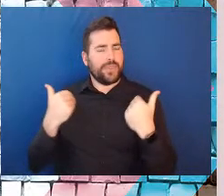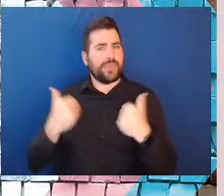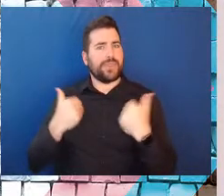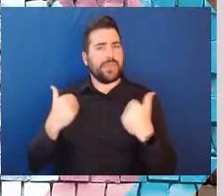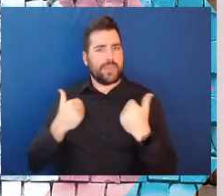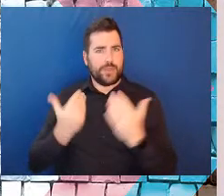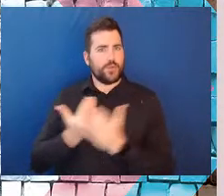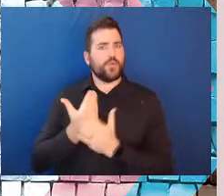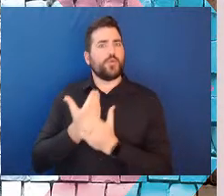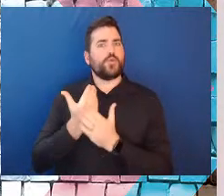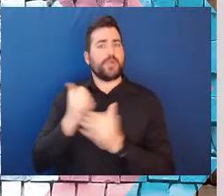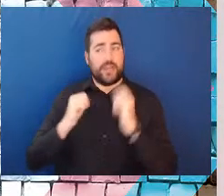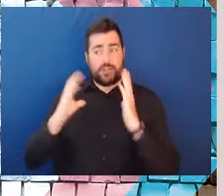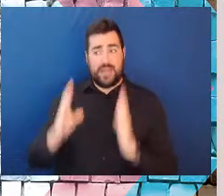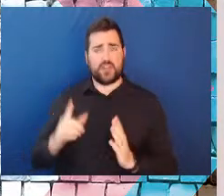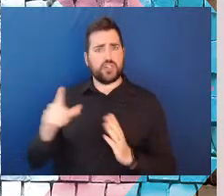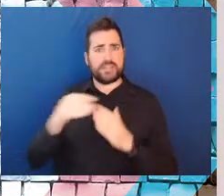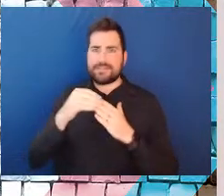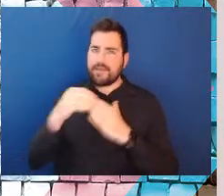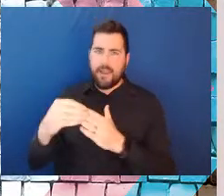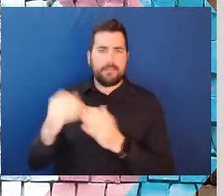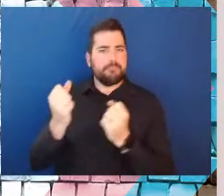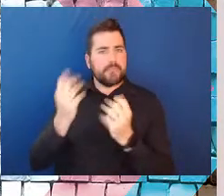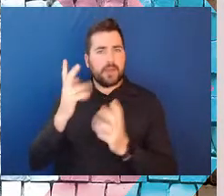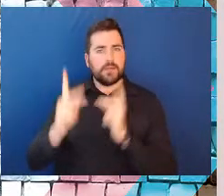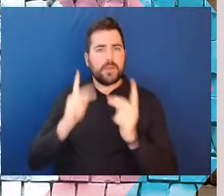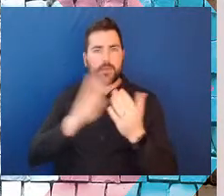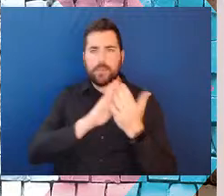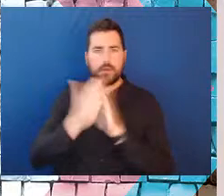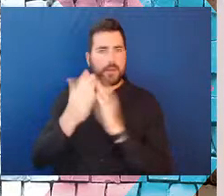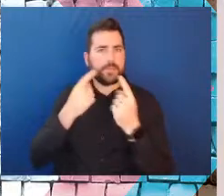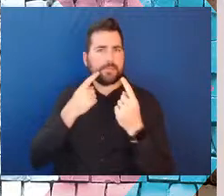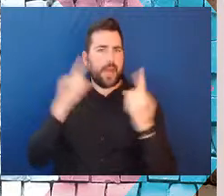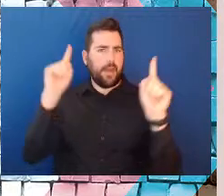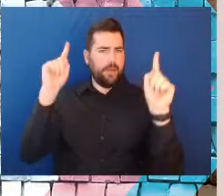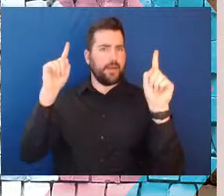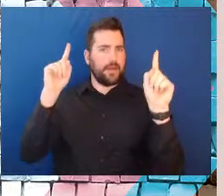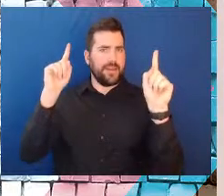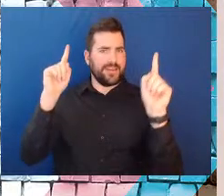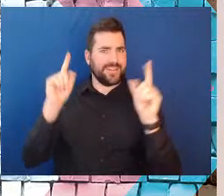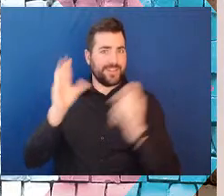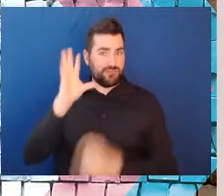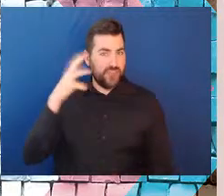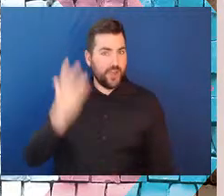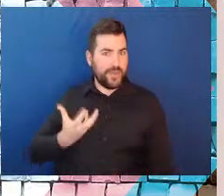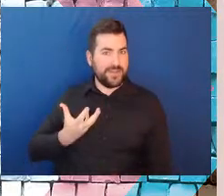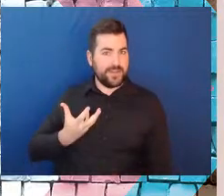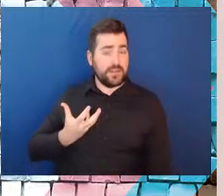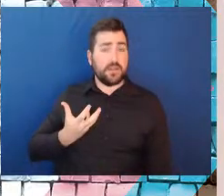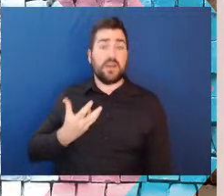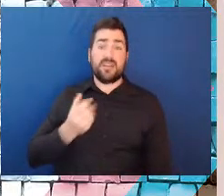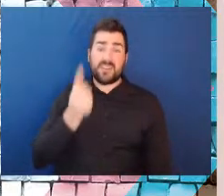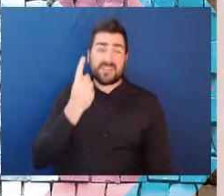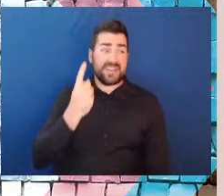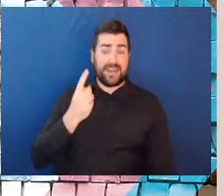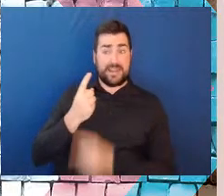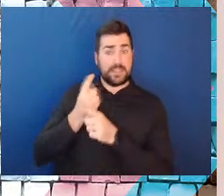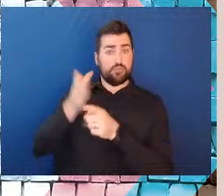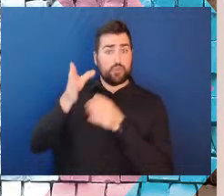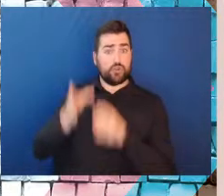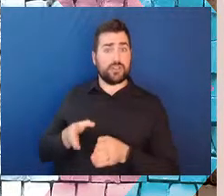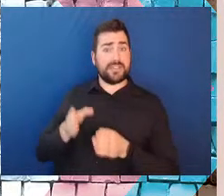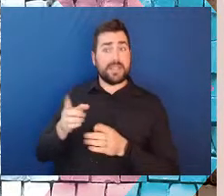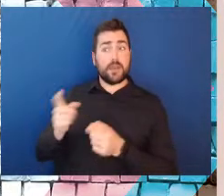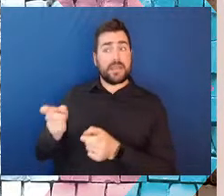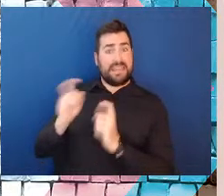a lot of people on their journey for drag and helped a lot of us out. She actually gave me my very first booking ever, and I'm super grateful. She